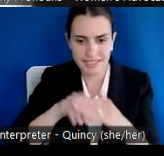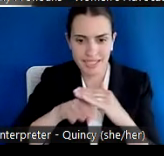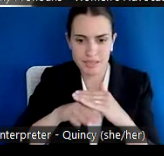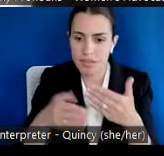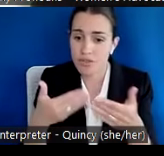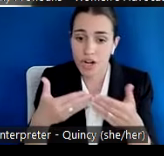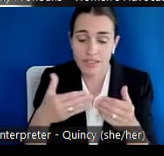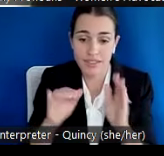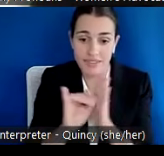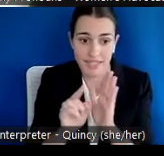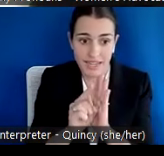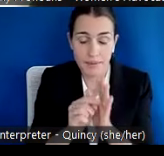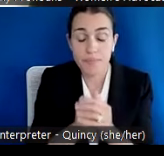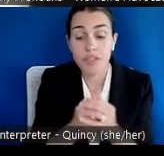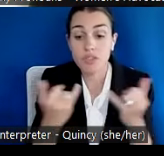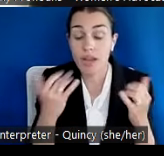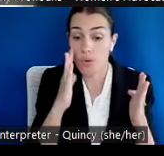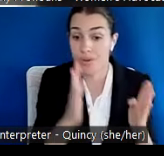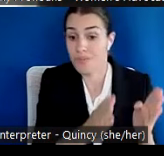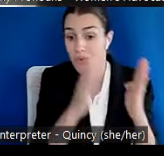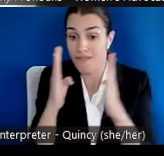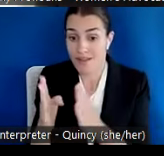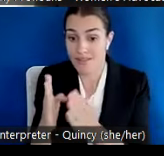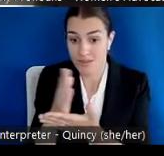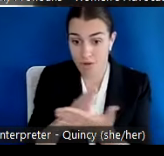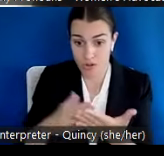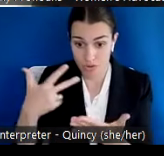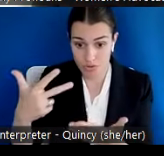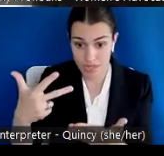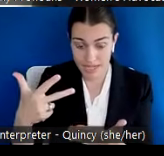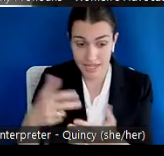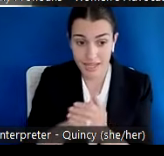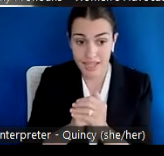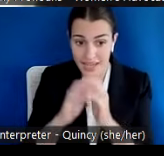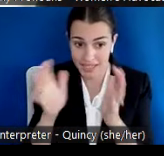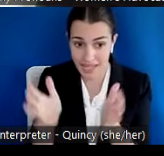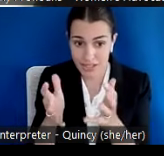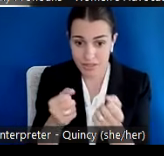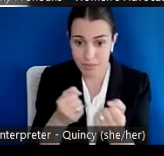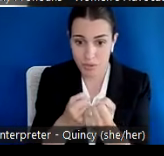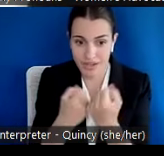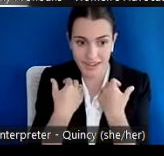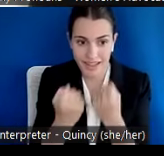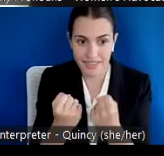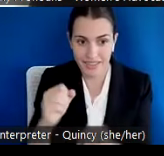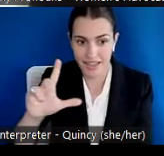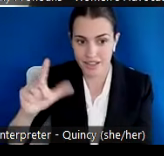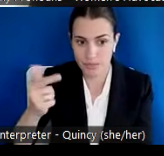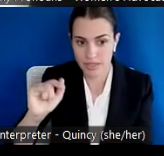move on to part 3, which is engaging in promoting healthy LGBTQIA2S plus